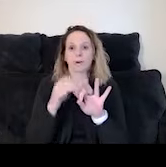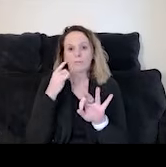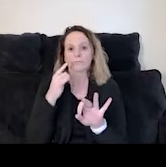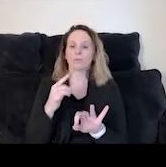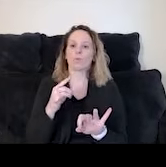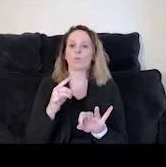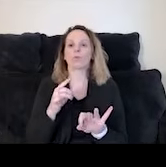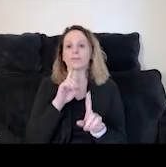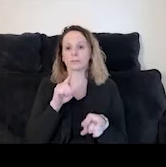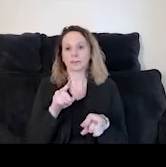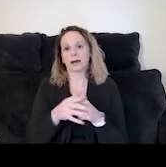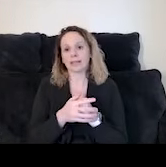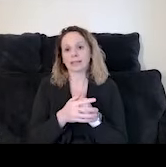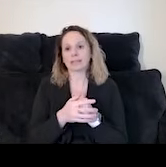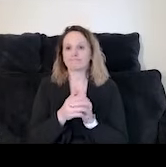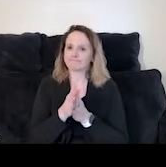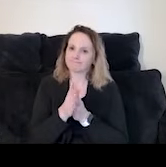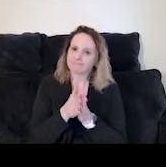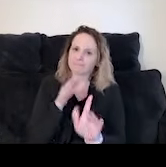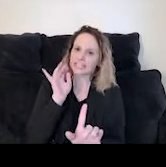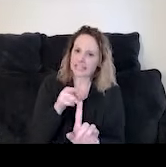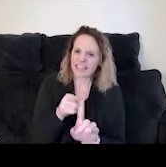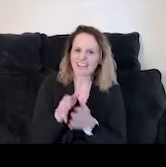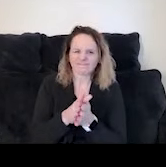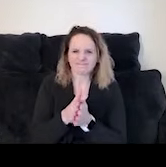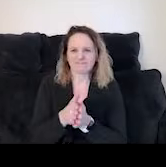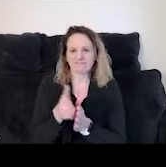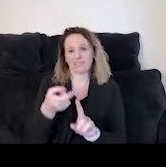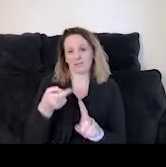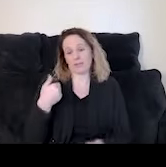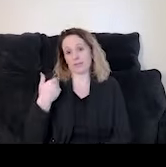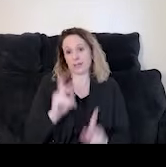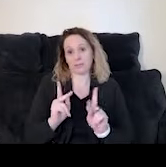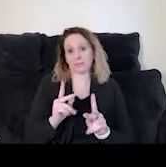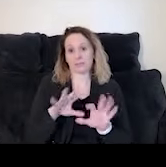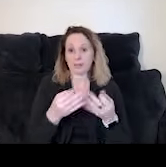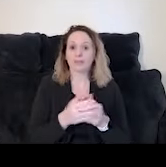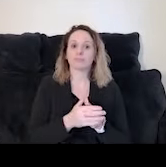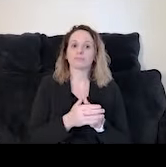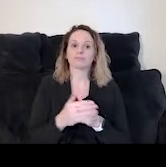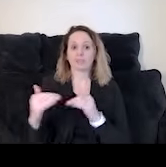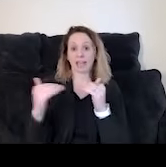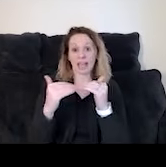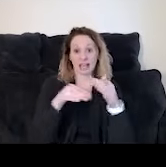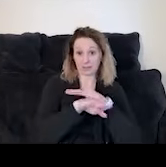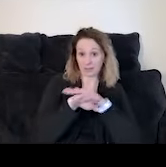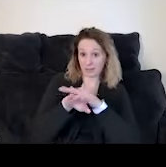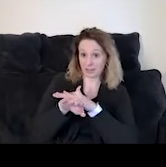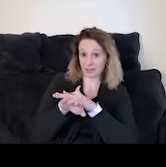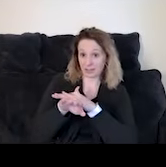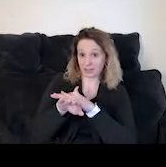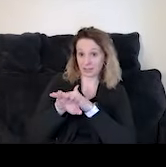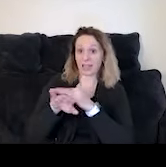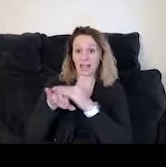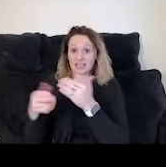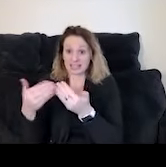and stabilization that this work is really driven by young people and their families. That there's equitable access. That means access is easy.